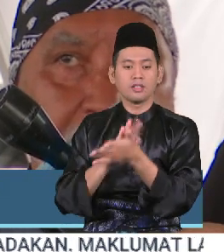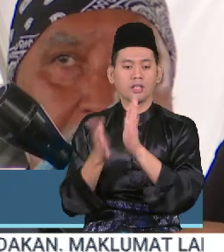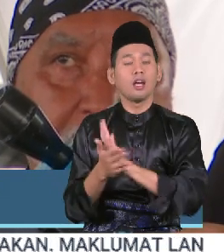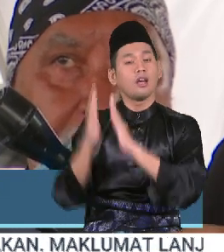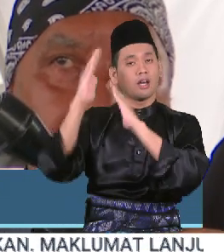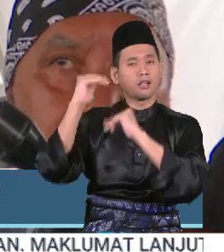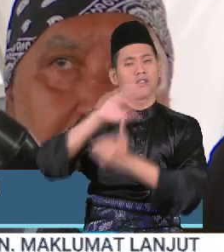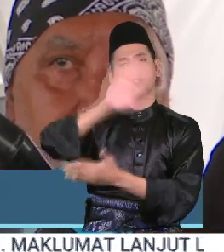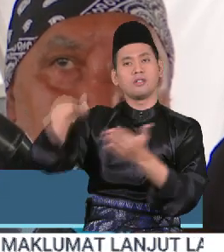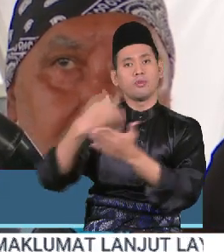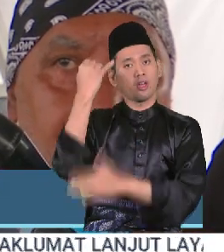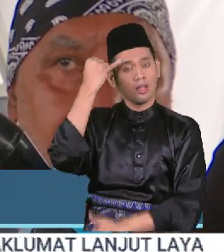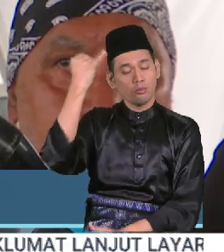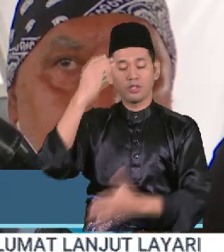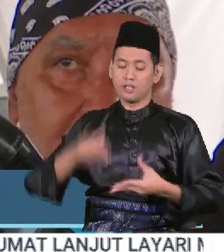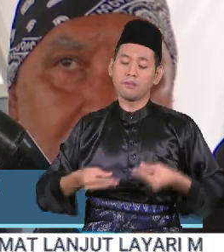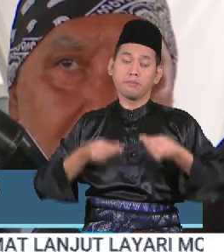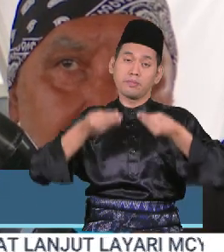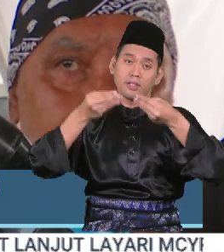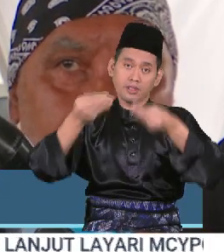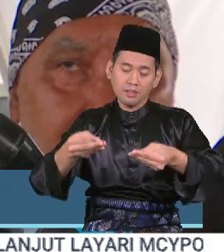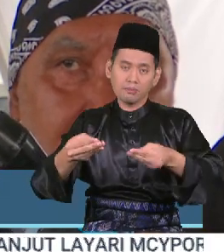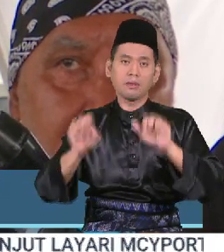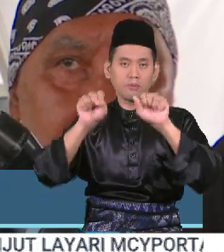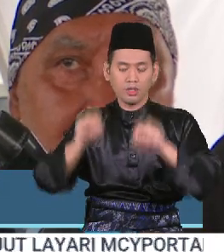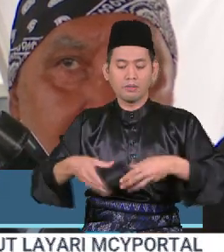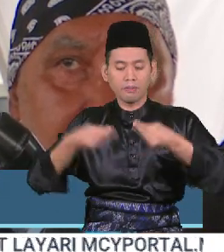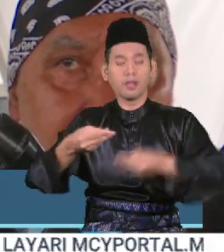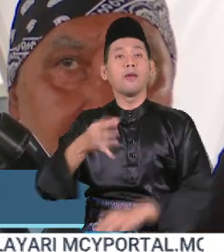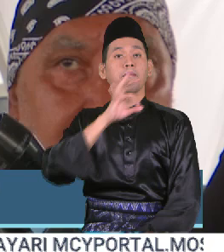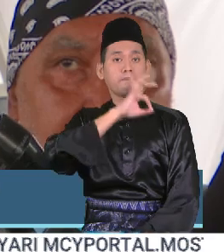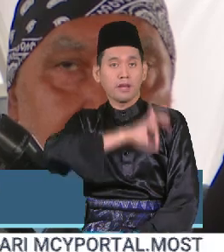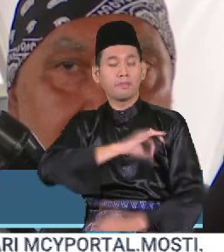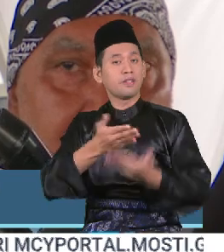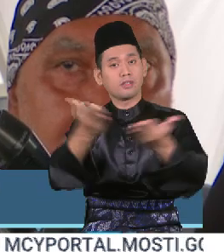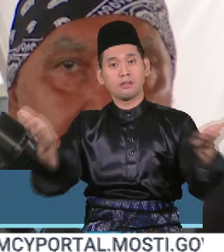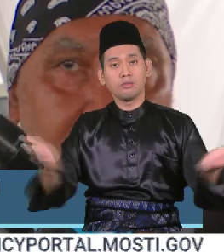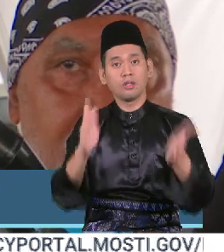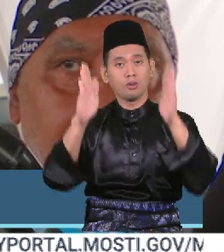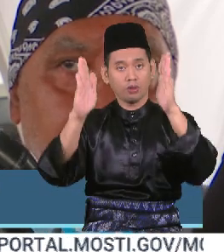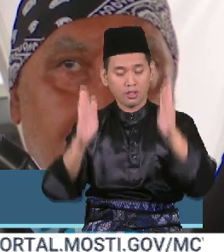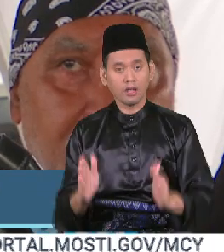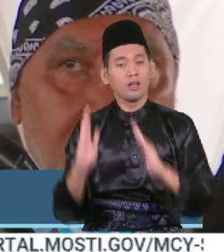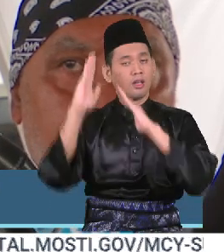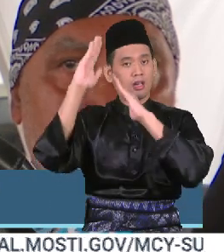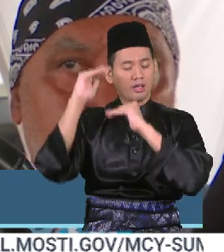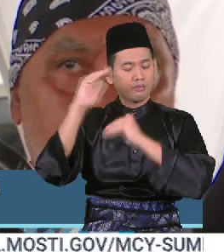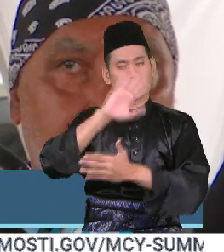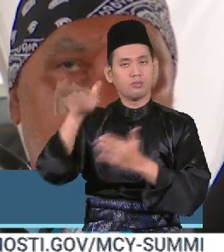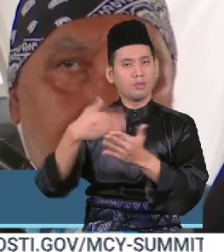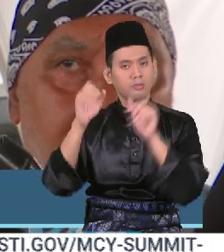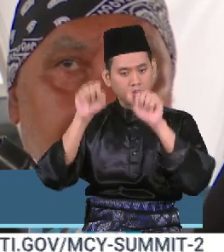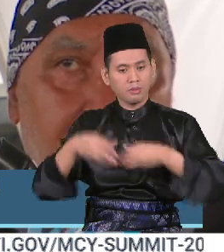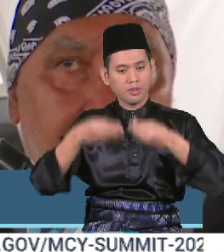hope what my father has done over the years has touched a few lives. He has mentored a few people, and hopefully all his knowledge is